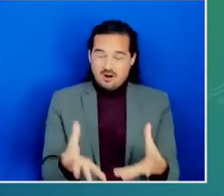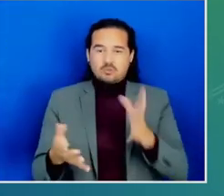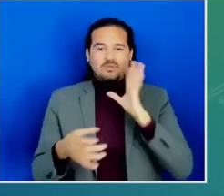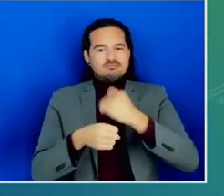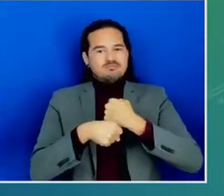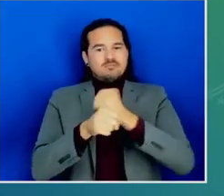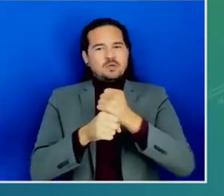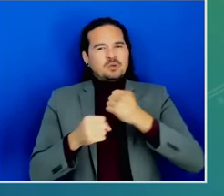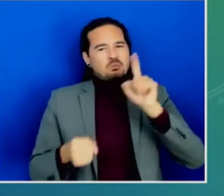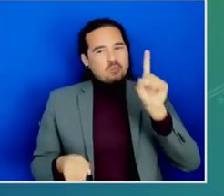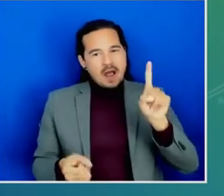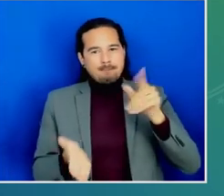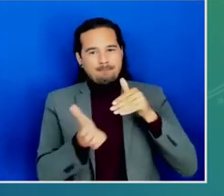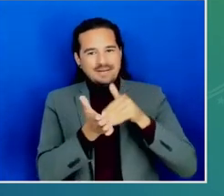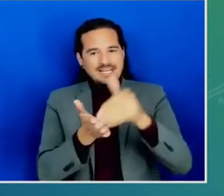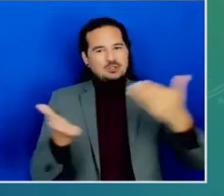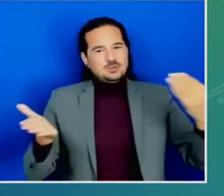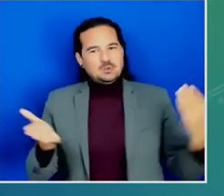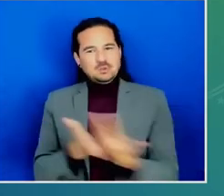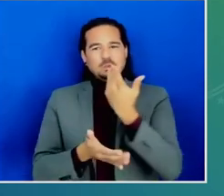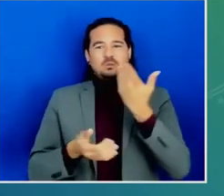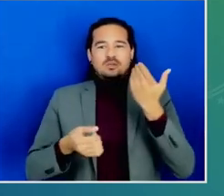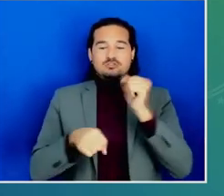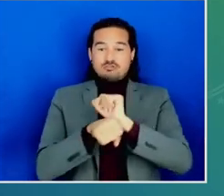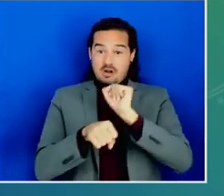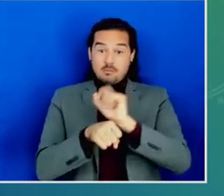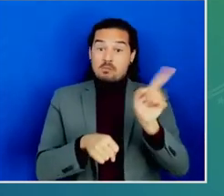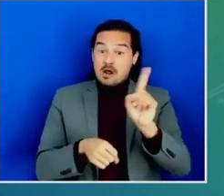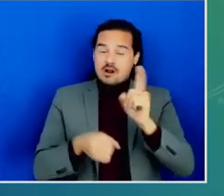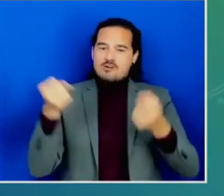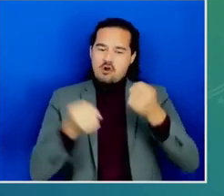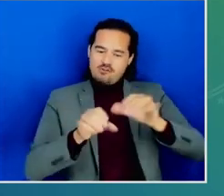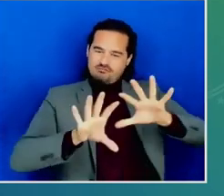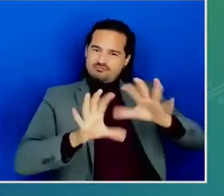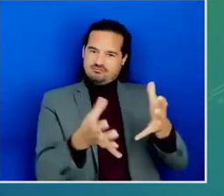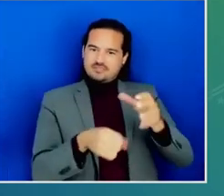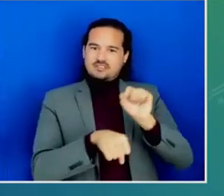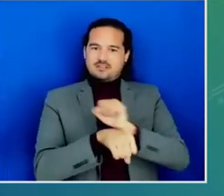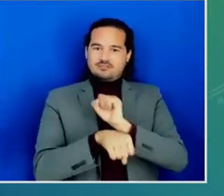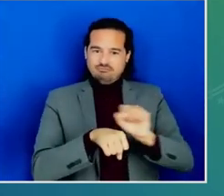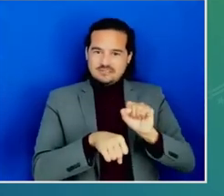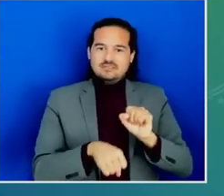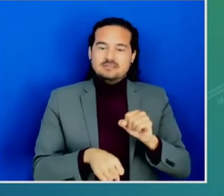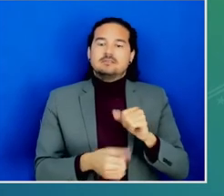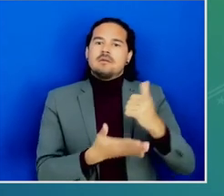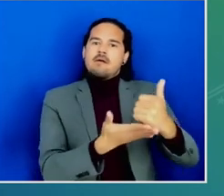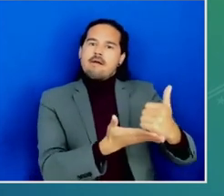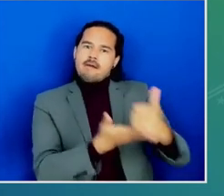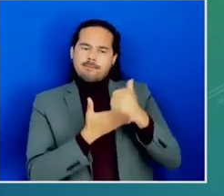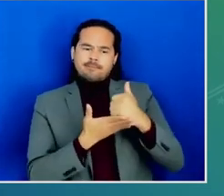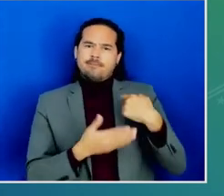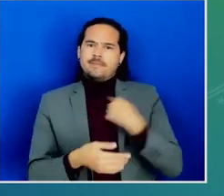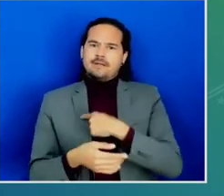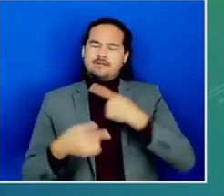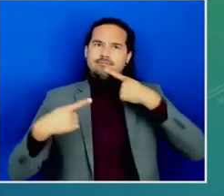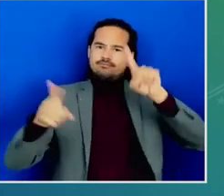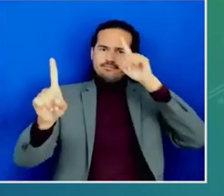1 million new jobs in the American auto industry. And we'll do another big thing, put us on a path of achieving a